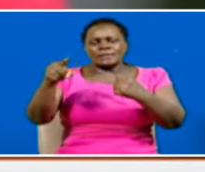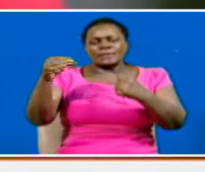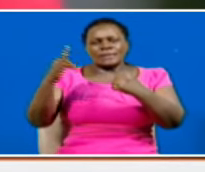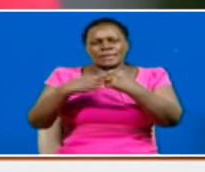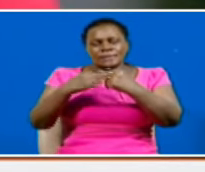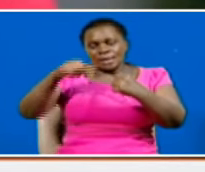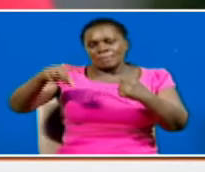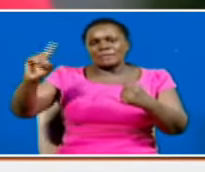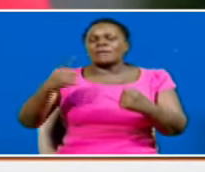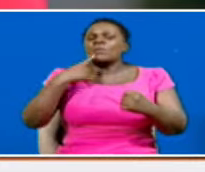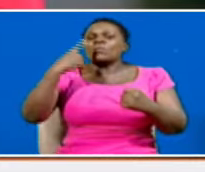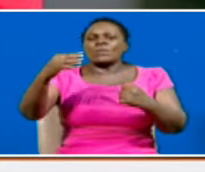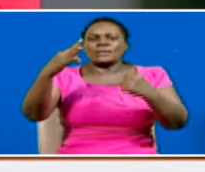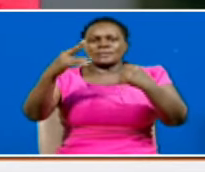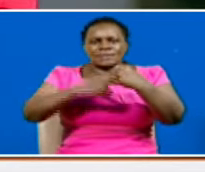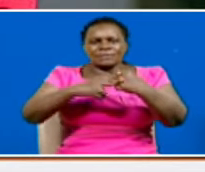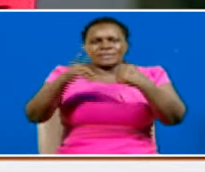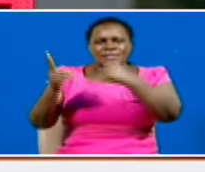in Nairobi,